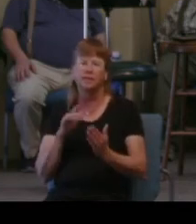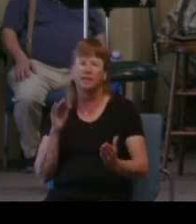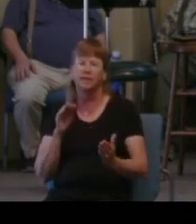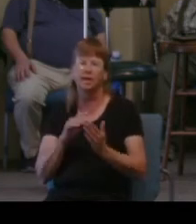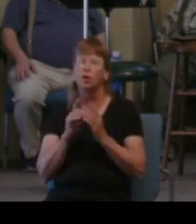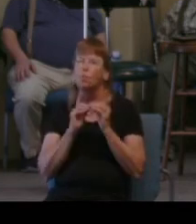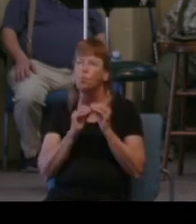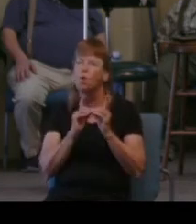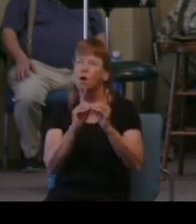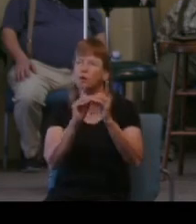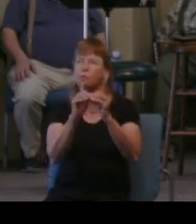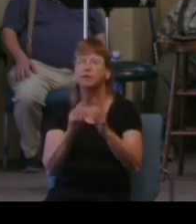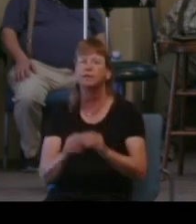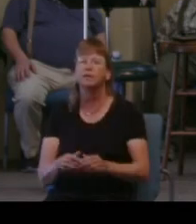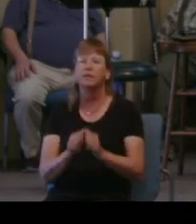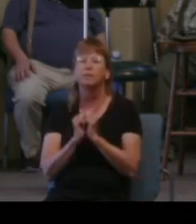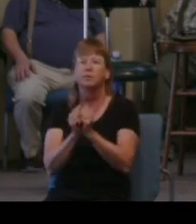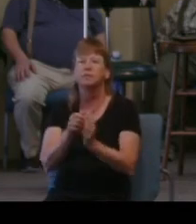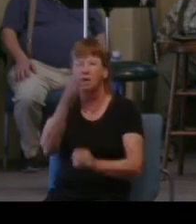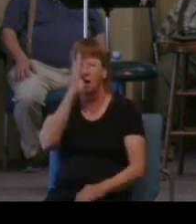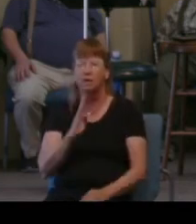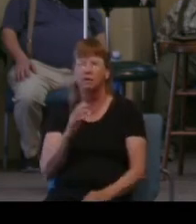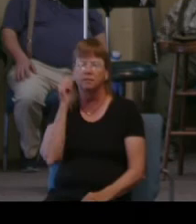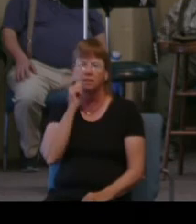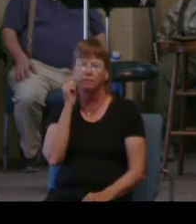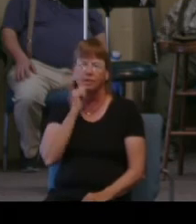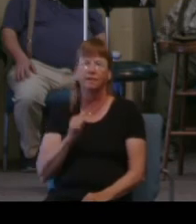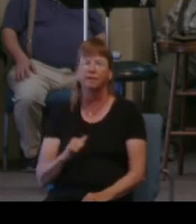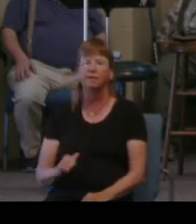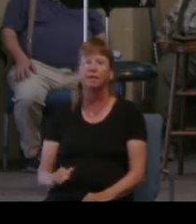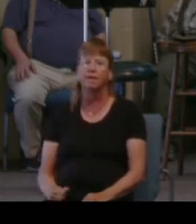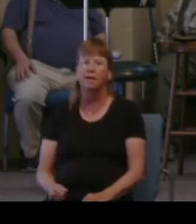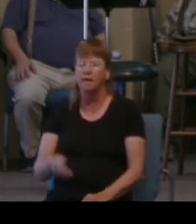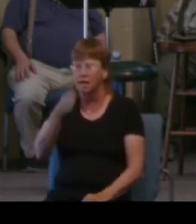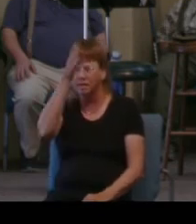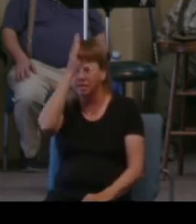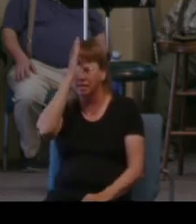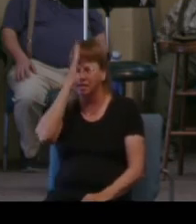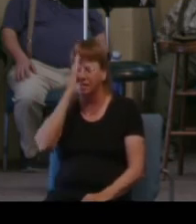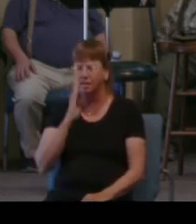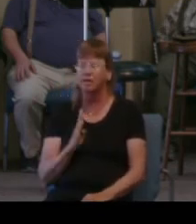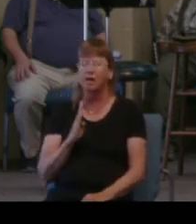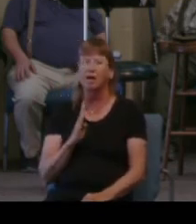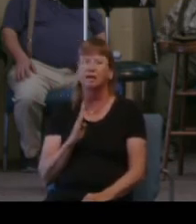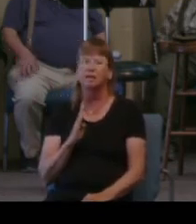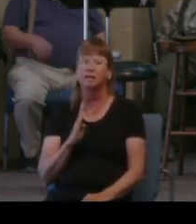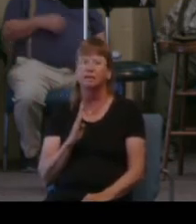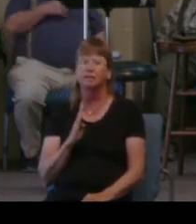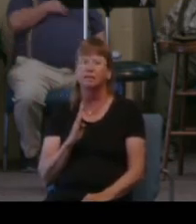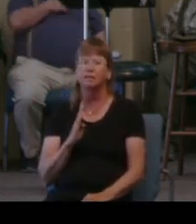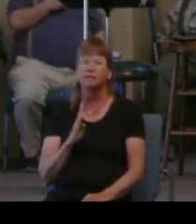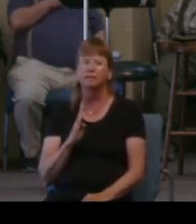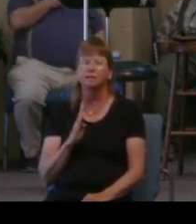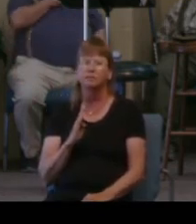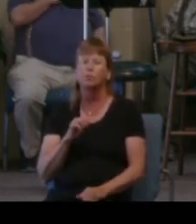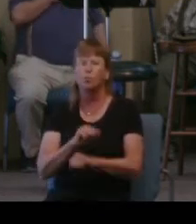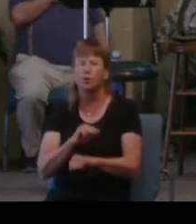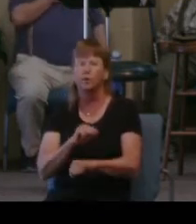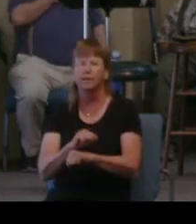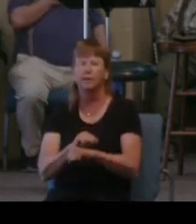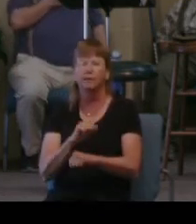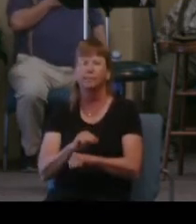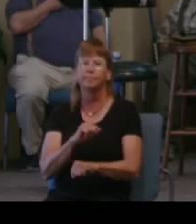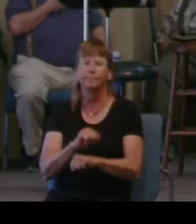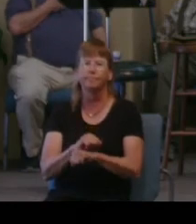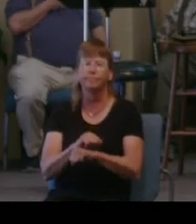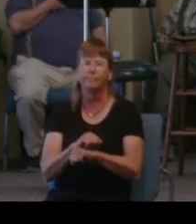so cool to know that God is multiplying multipliers, people who are taking it and going to the next generation. I don't have the time necessarily to